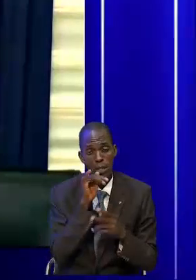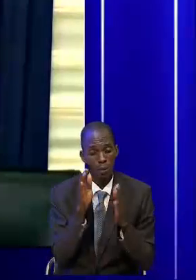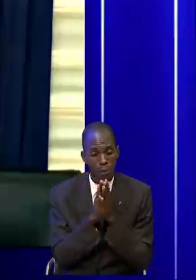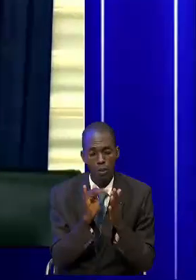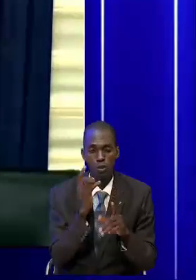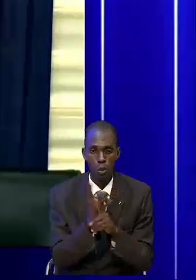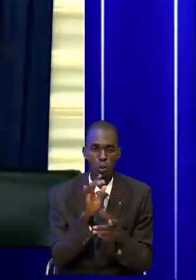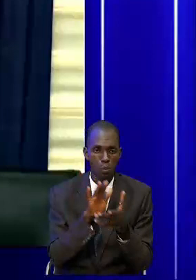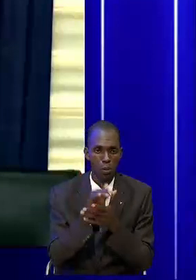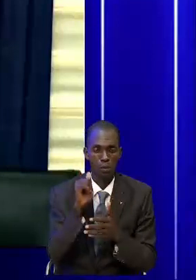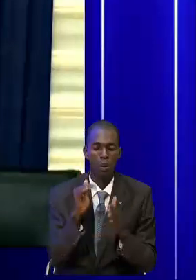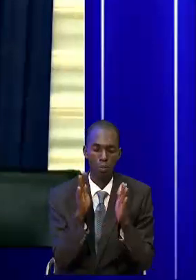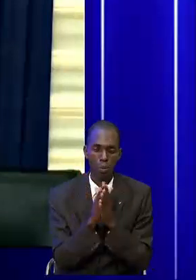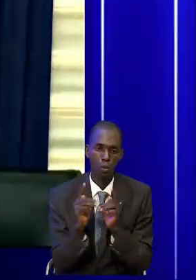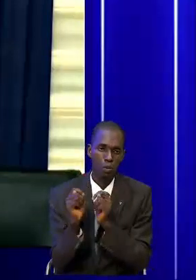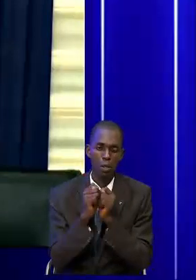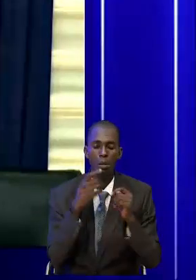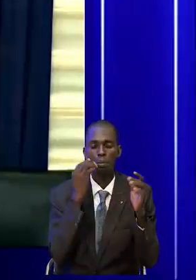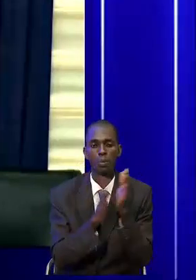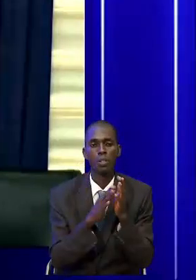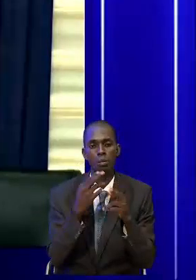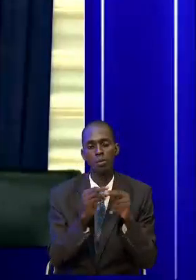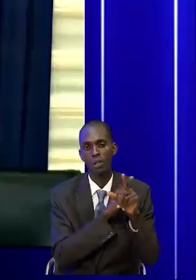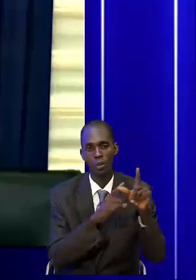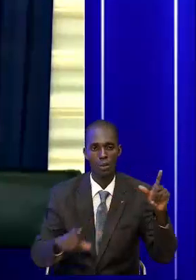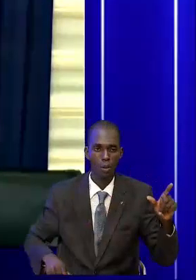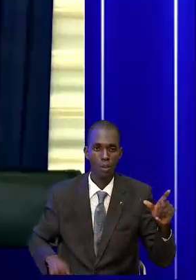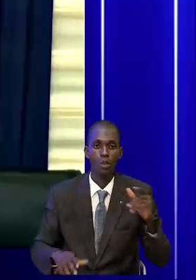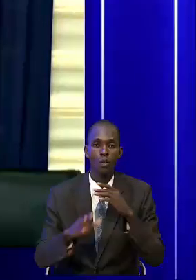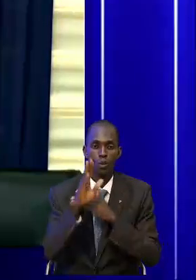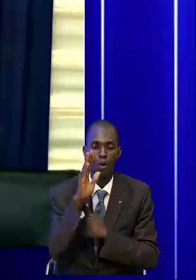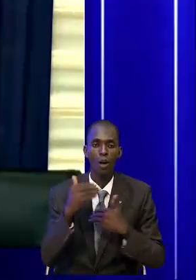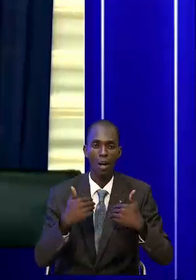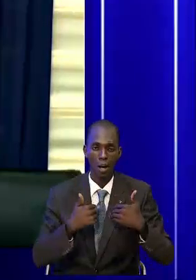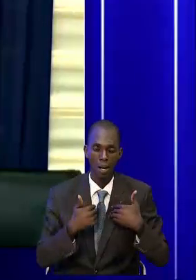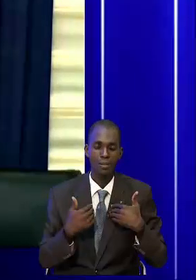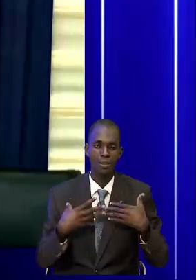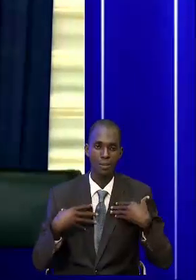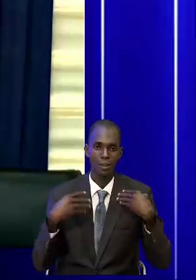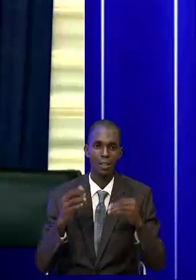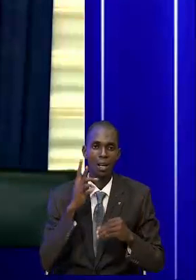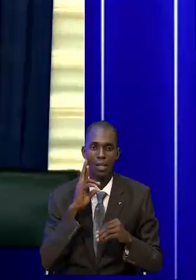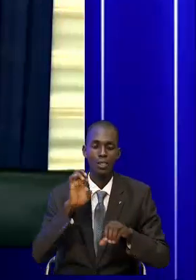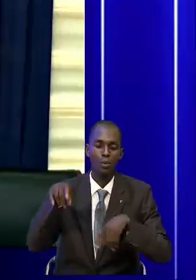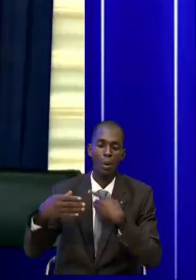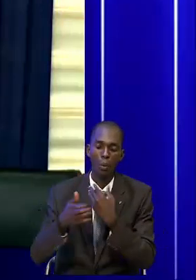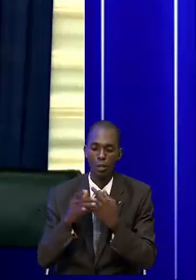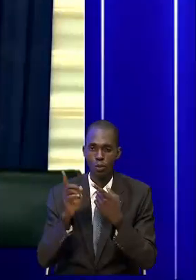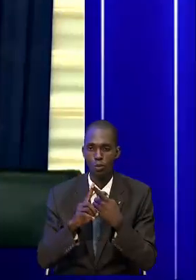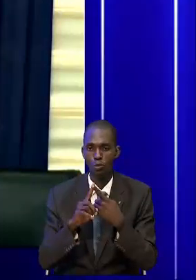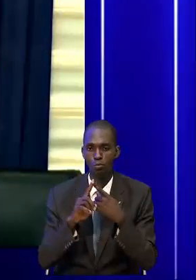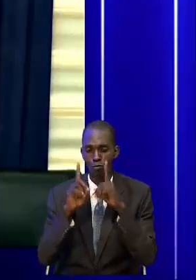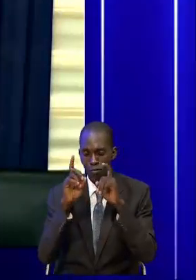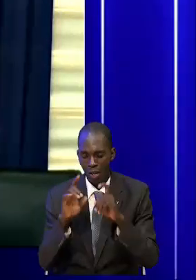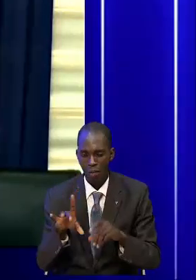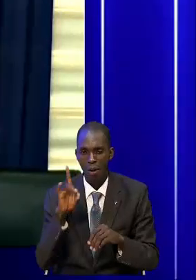her daddy is praying, just pray. And we are praying, God will intervene. Praise the name of the Lord. God